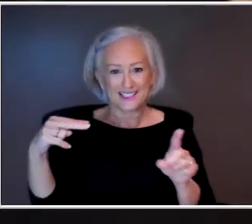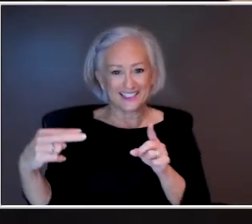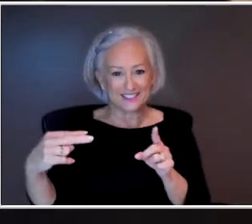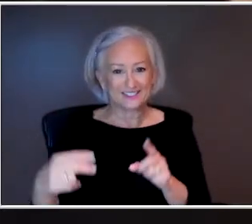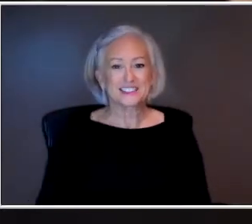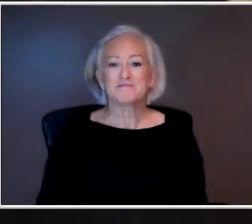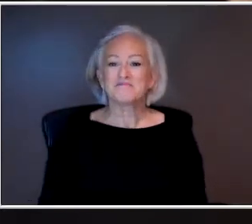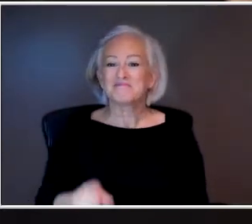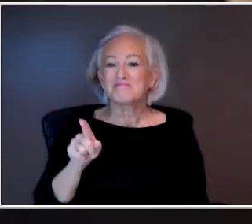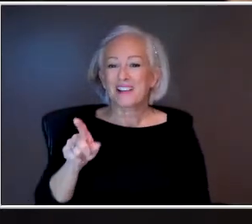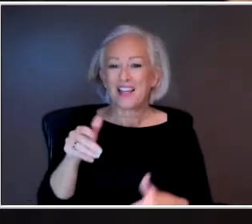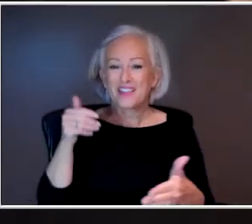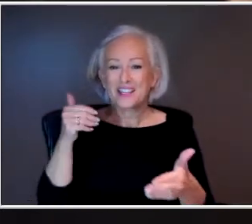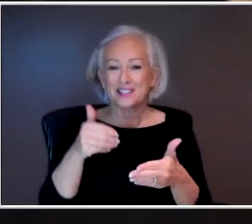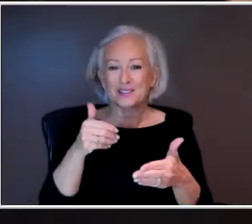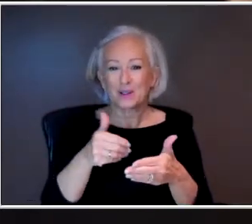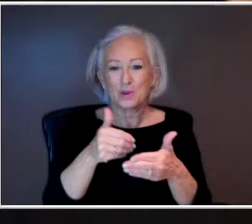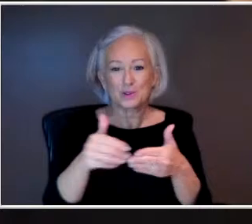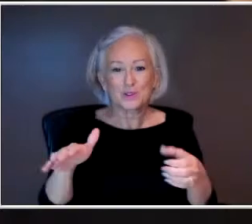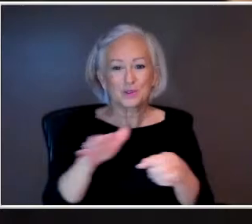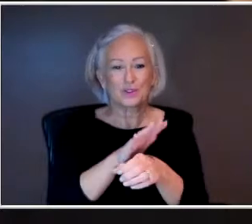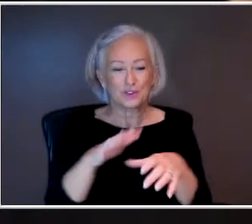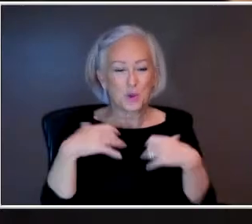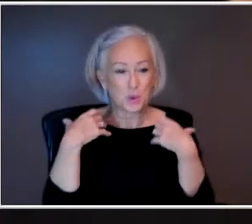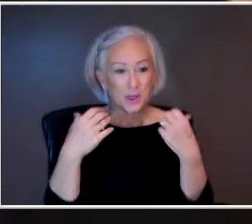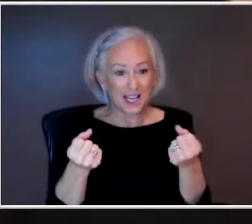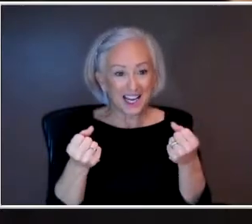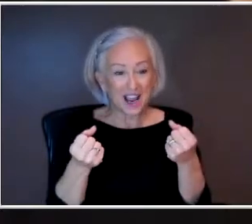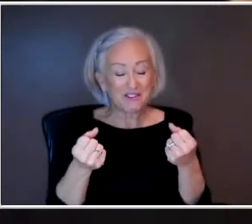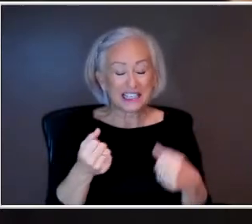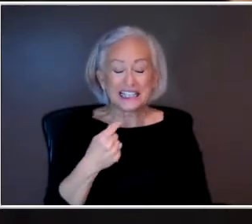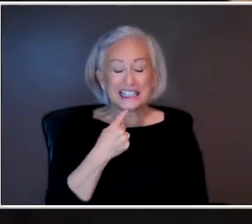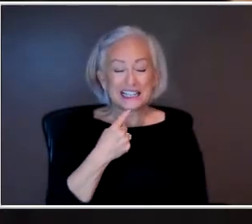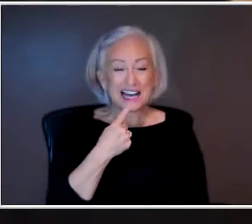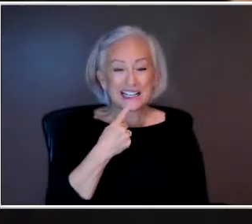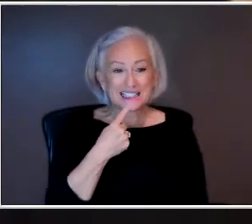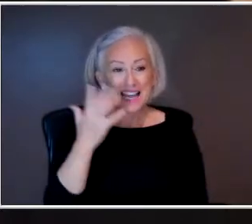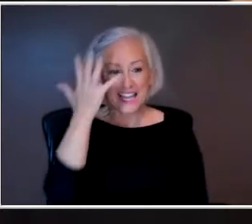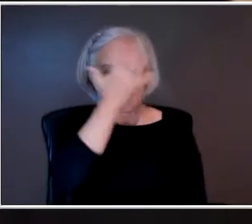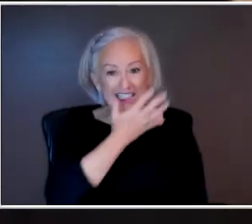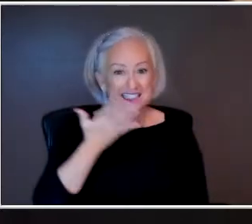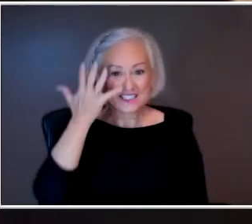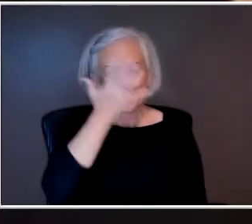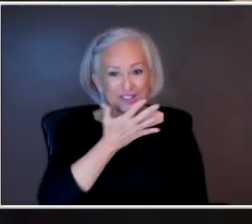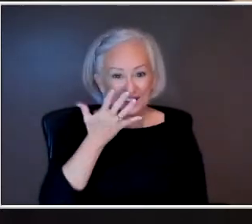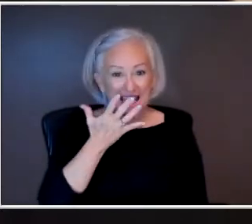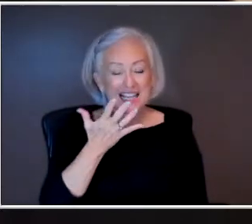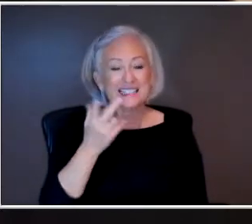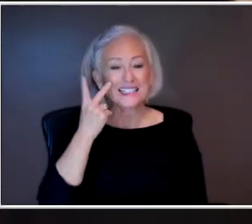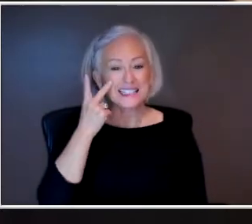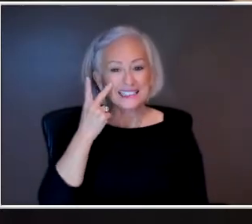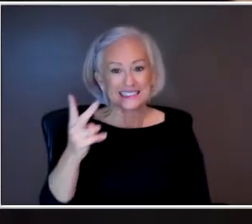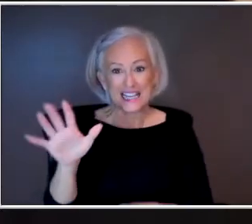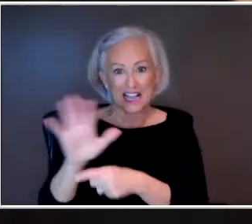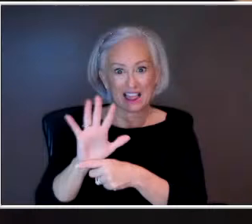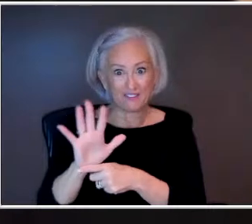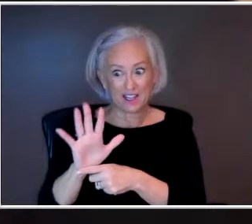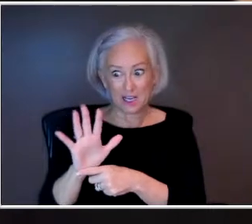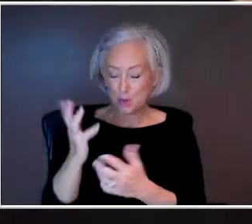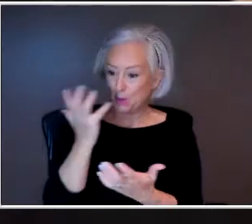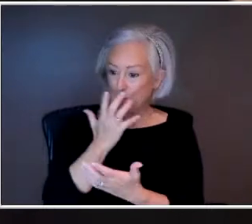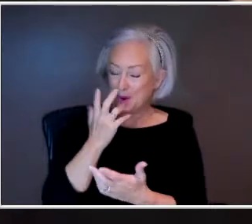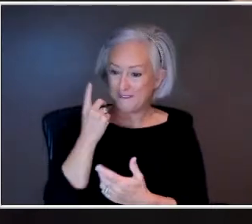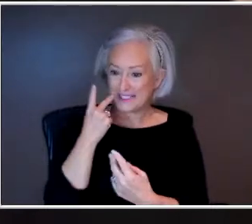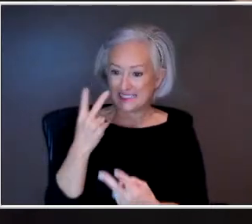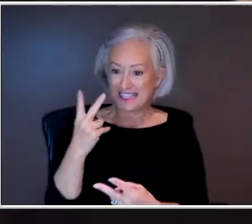close to a full recovery. I'd say like even the face, like seeing that video, because we haven't seen it in so long,